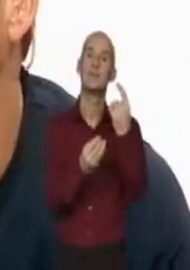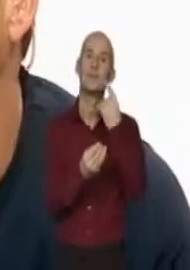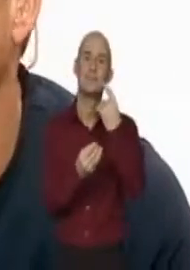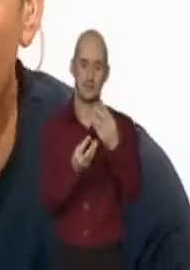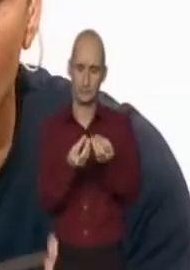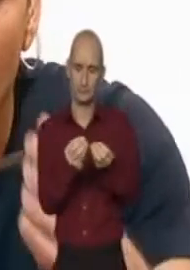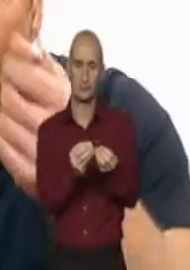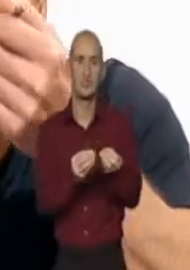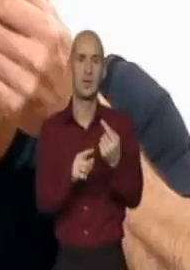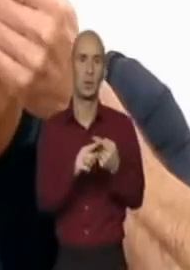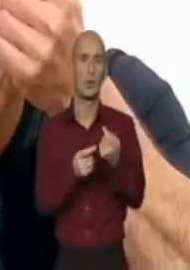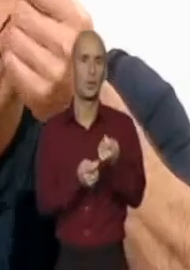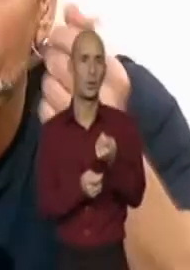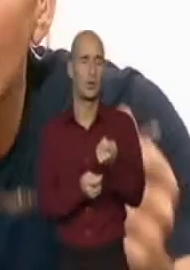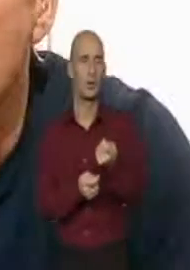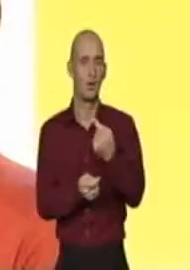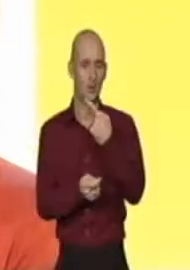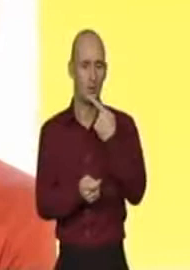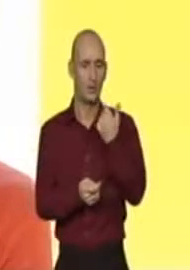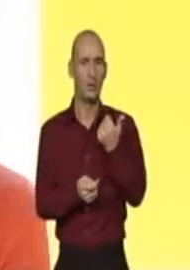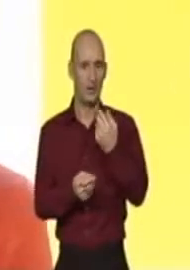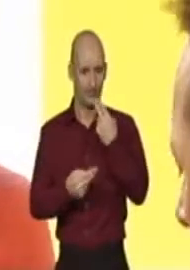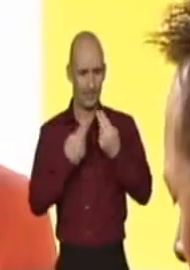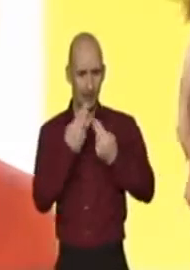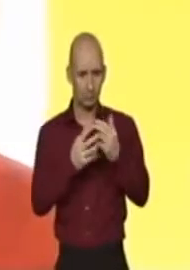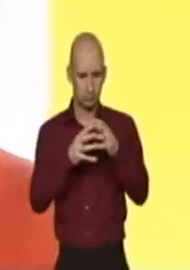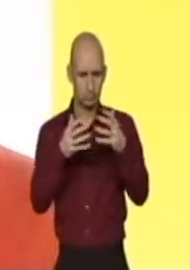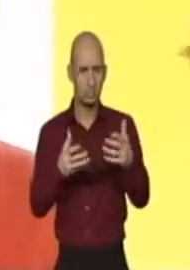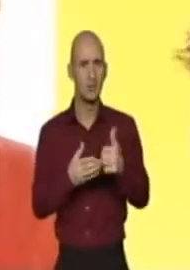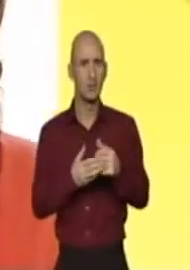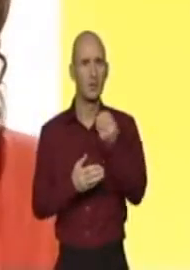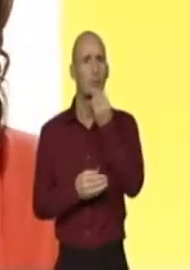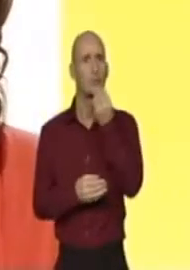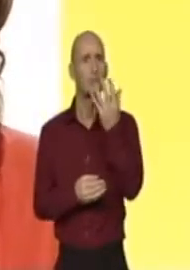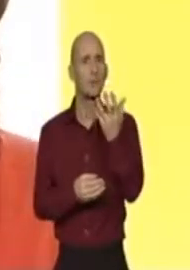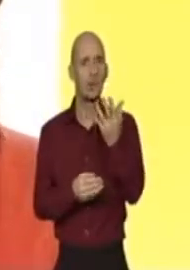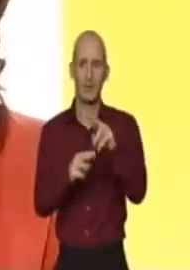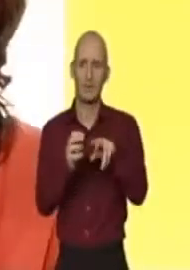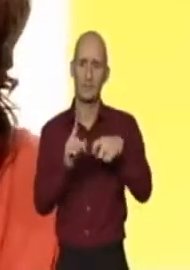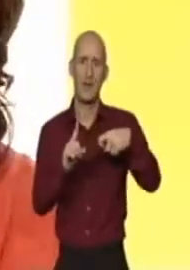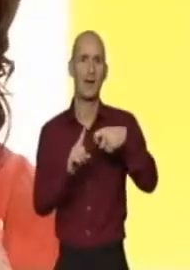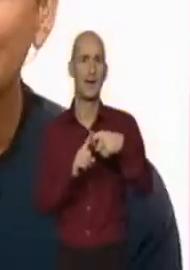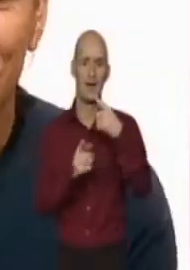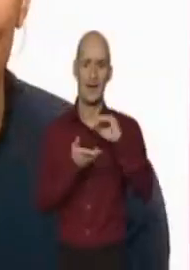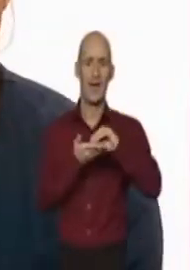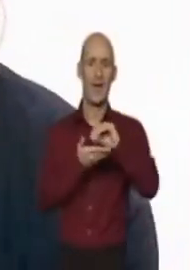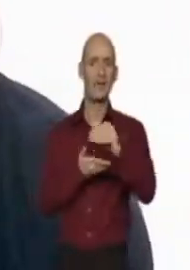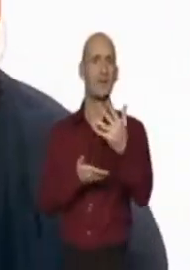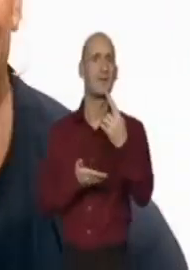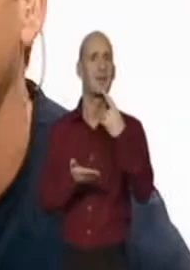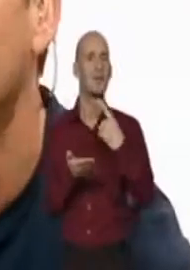do it, and it's a quick cook. But it's fabulous. It's a dish. It's a meal in itself, isn't it, really? Mm. That sort of dish. It's beautiful, Frank. Beautiful. I'd pay £15 for it. Only